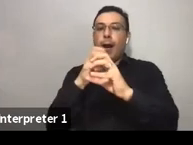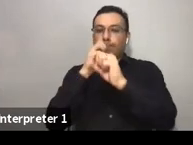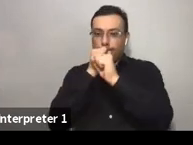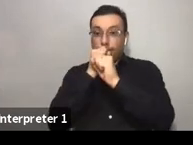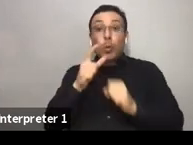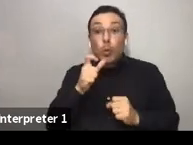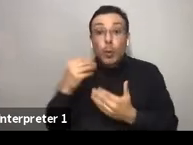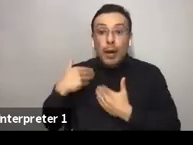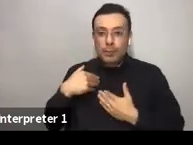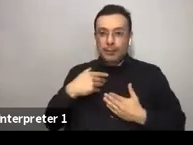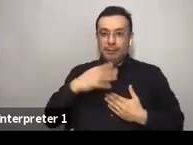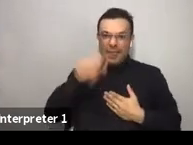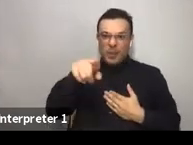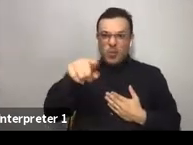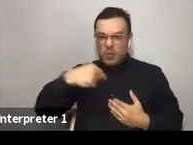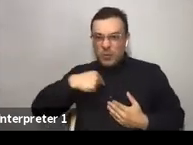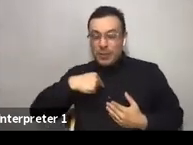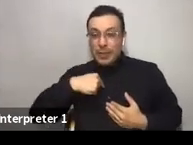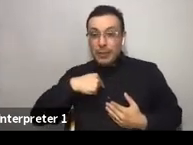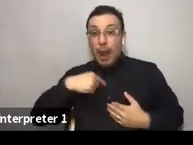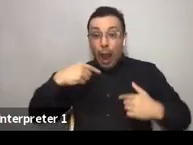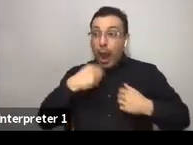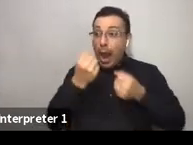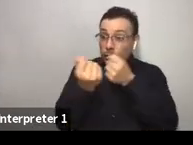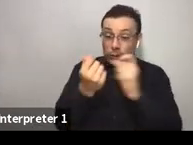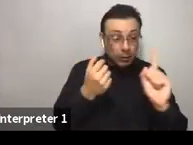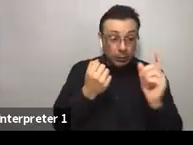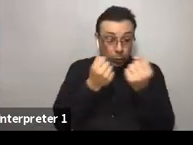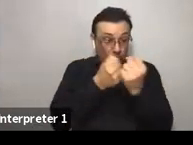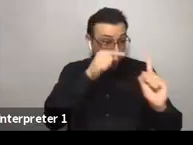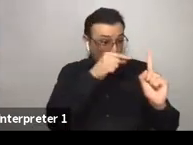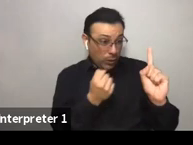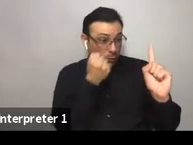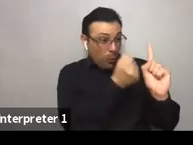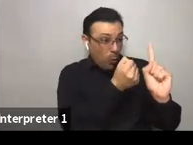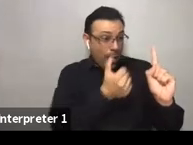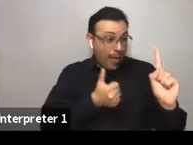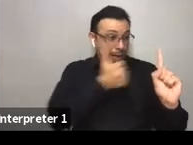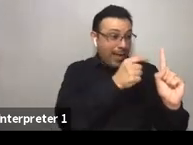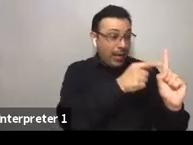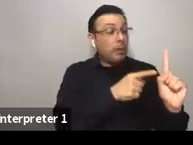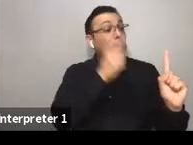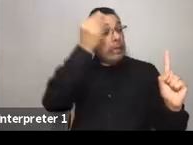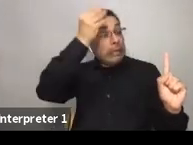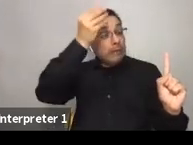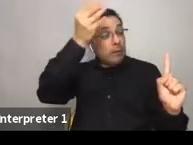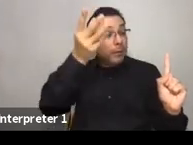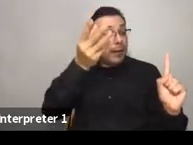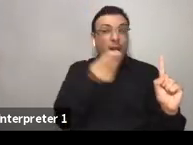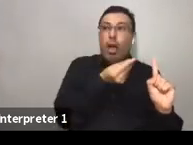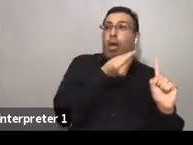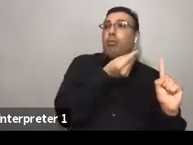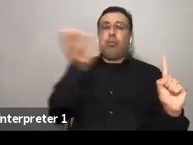that you have as an advocate to protect someone's choices about disclosure of the personal data that they share with